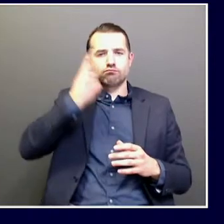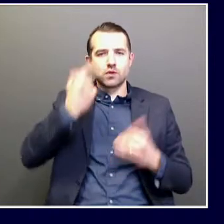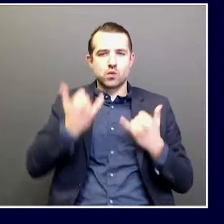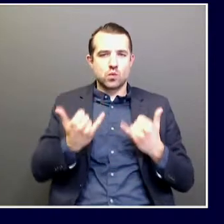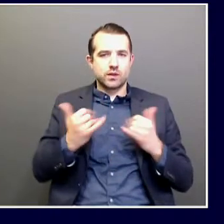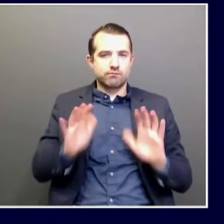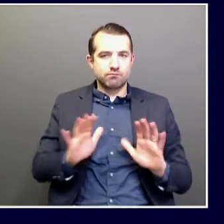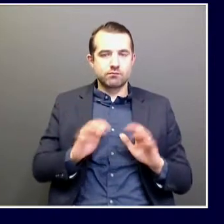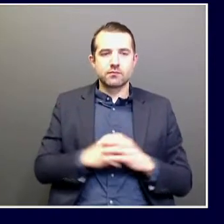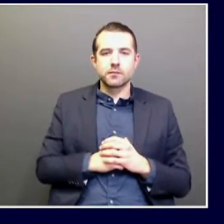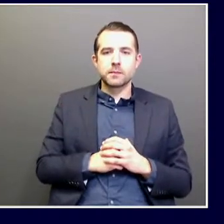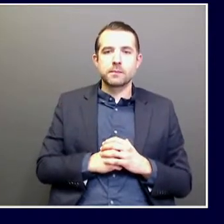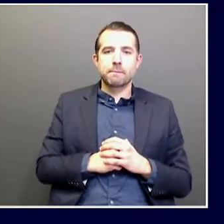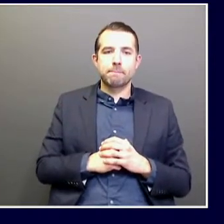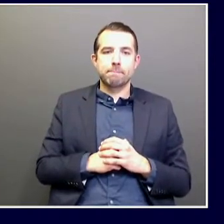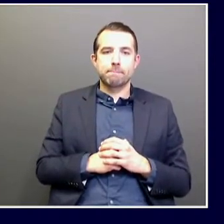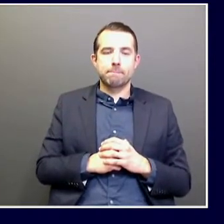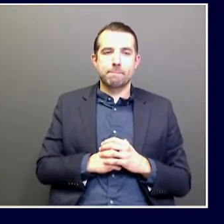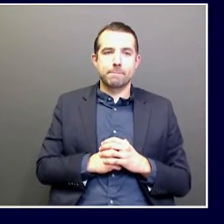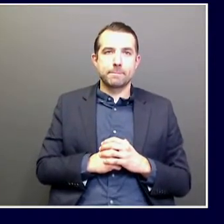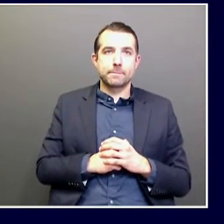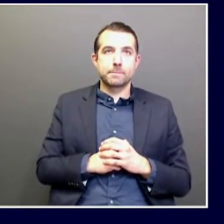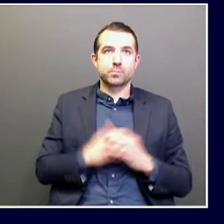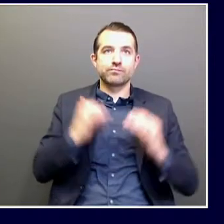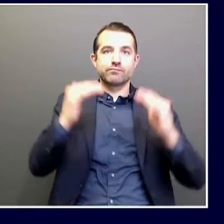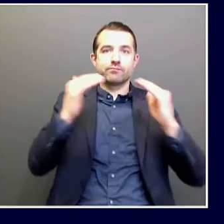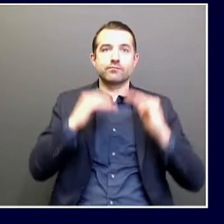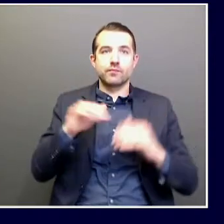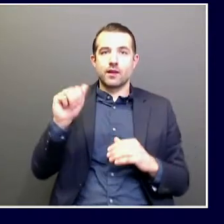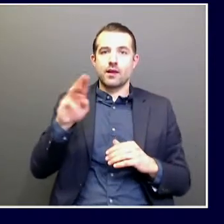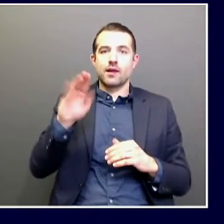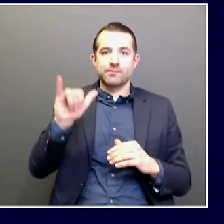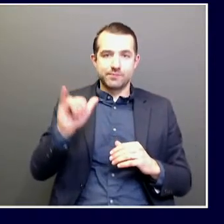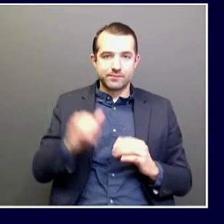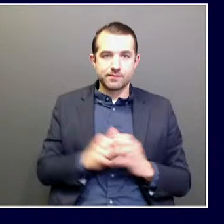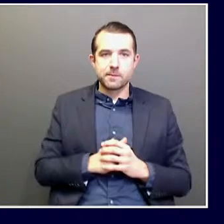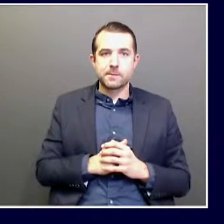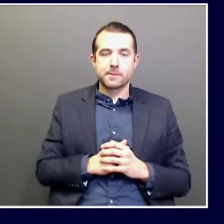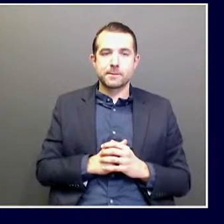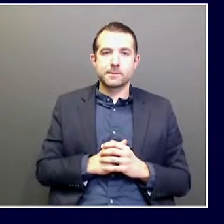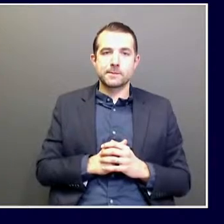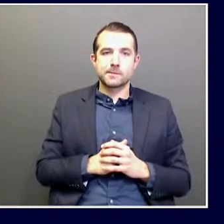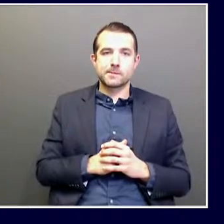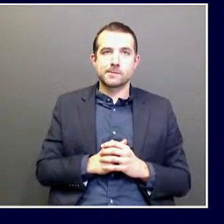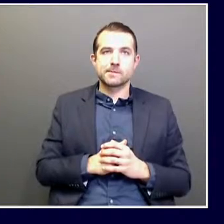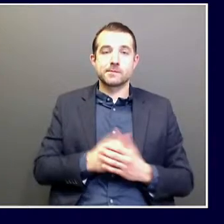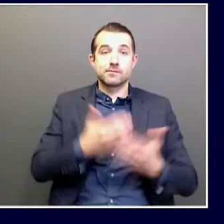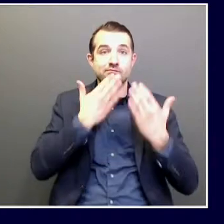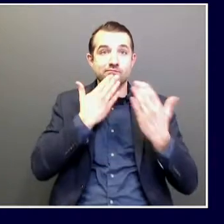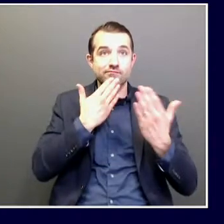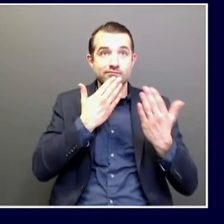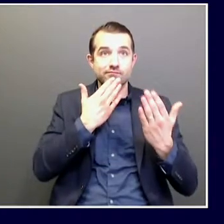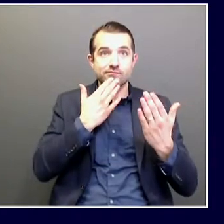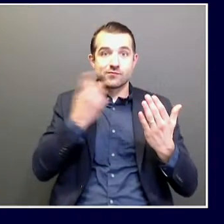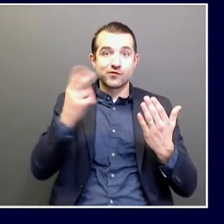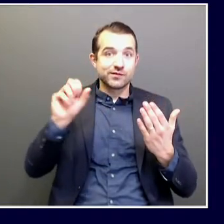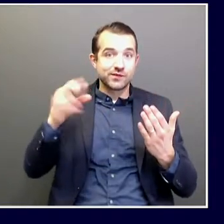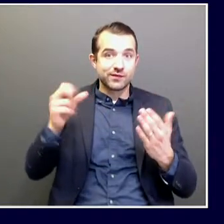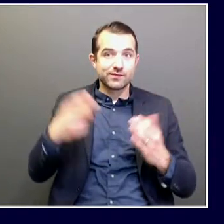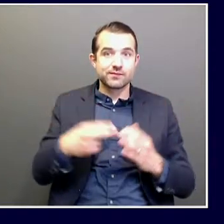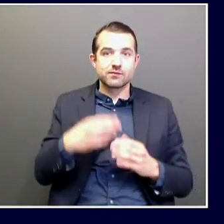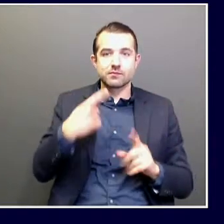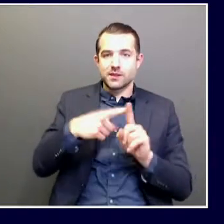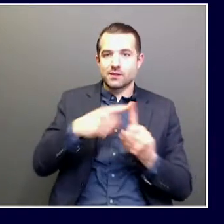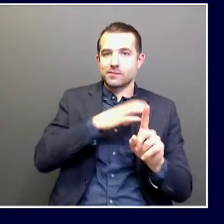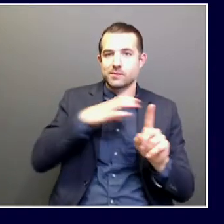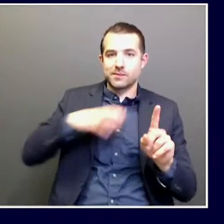Let me go over to Amy Brown next. Thank you, Dr. Shah and Commissioner Lambrou. I have a couple of questions